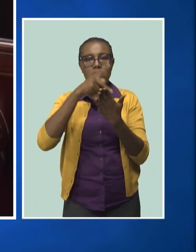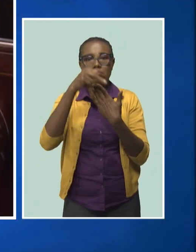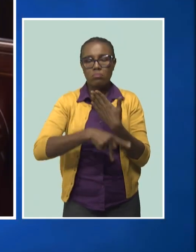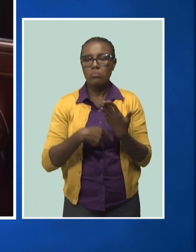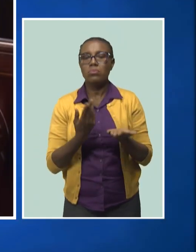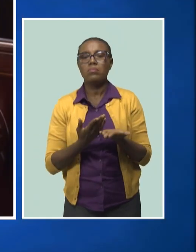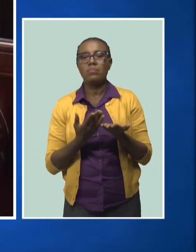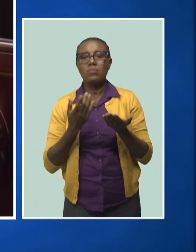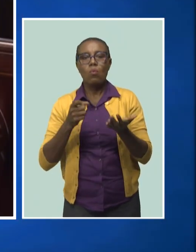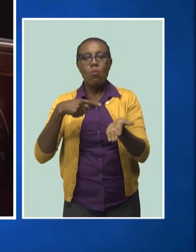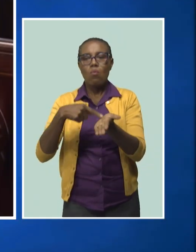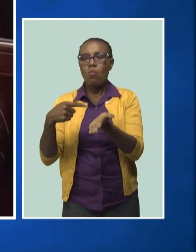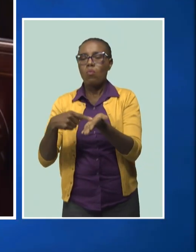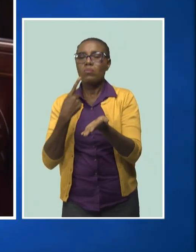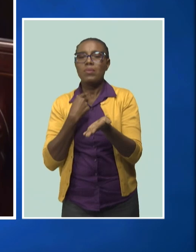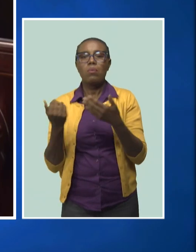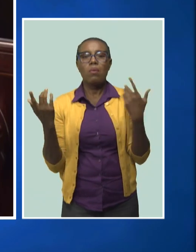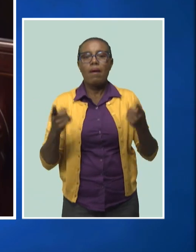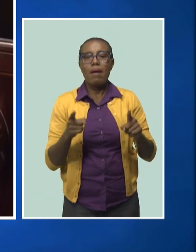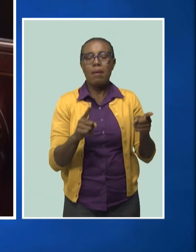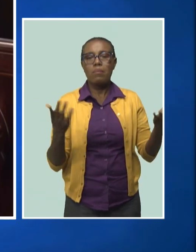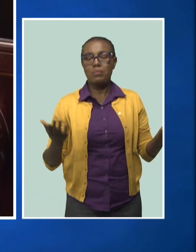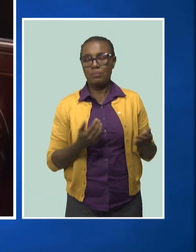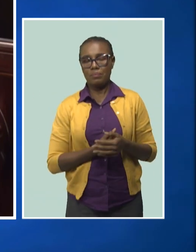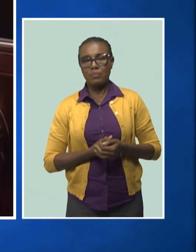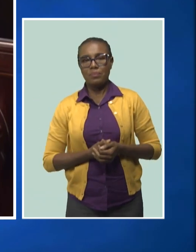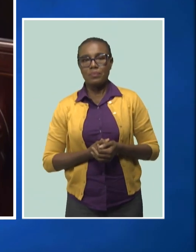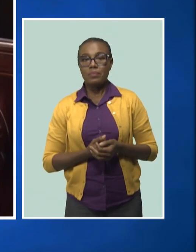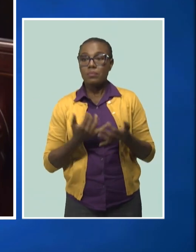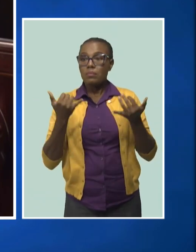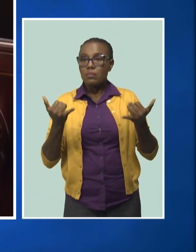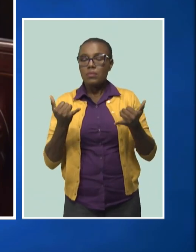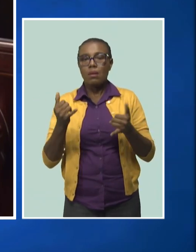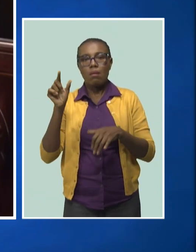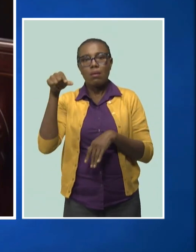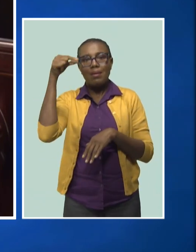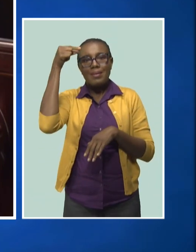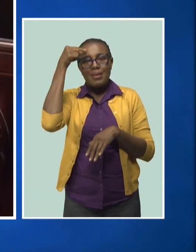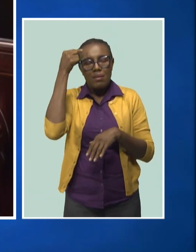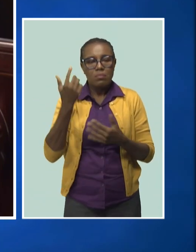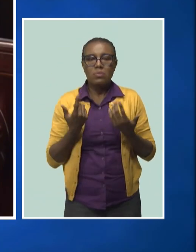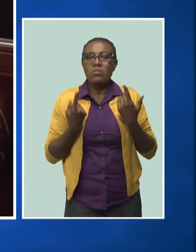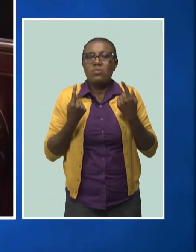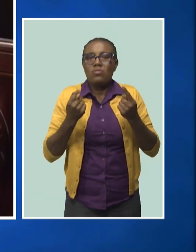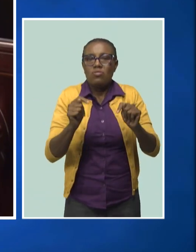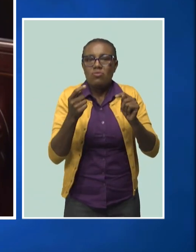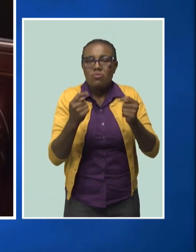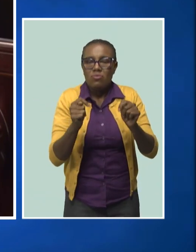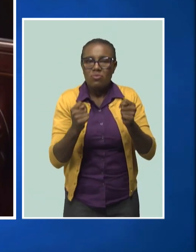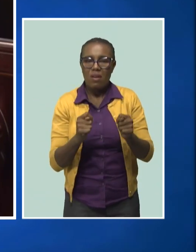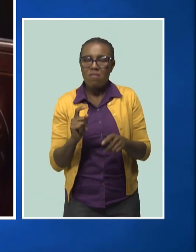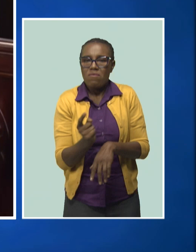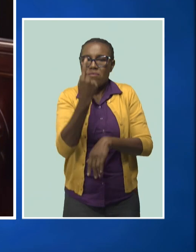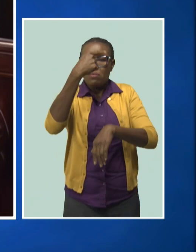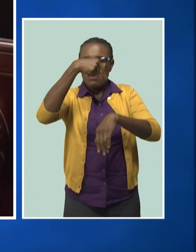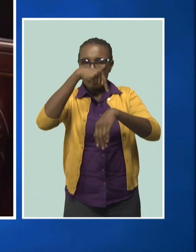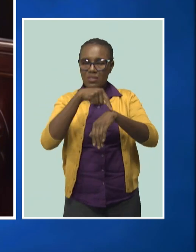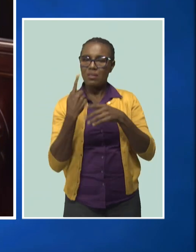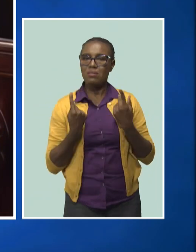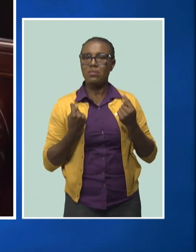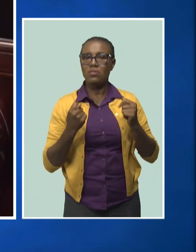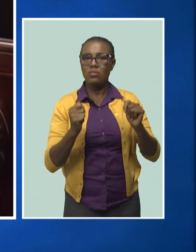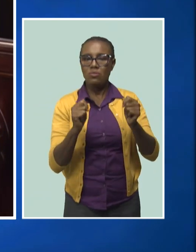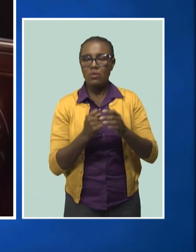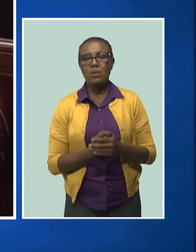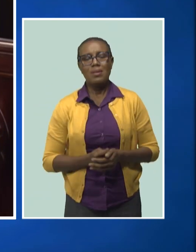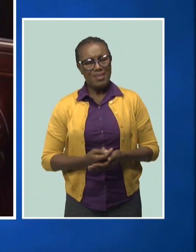This is the first time the government of Barbados is seeking to do something at this level of industrial scale. And has it had